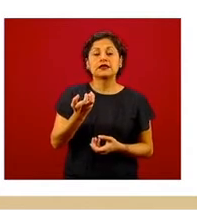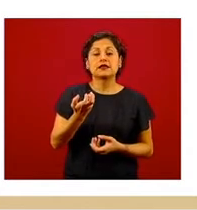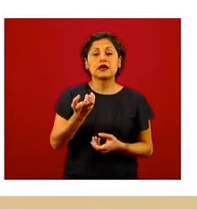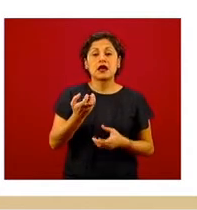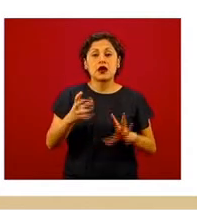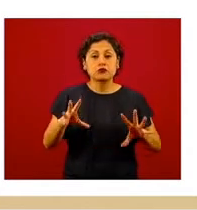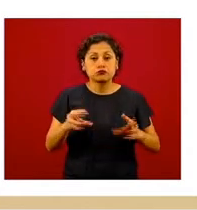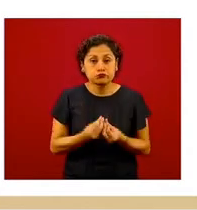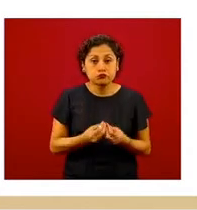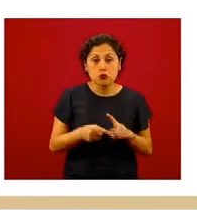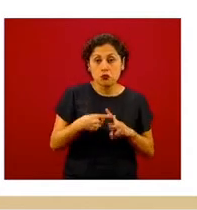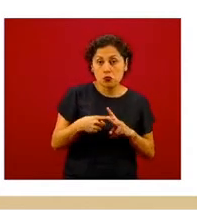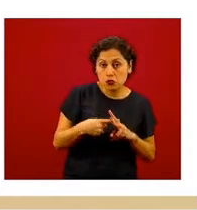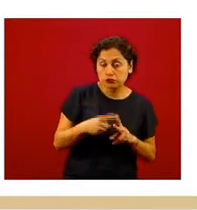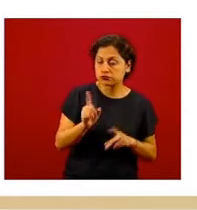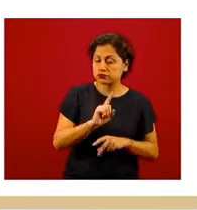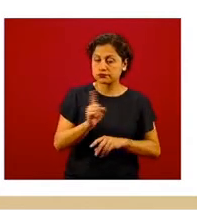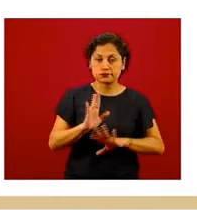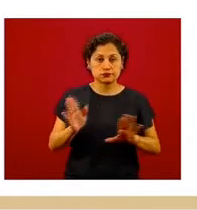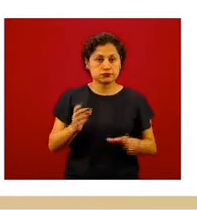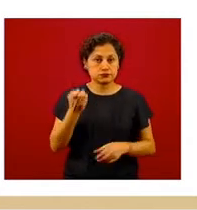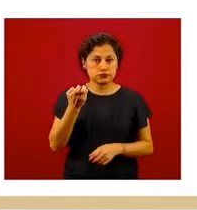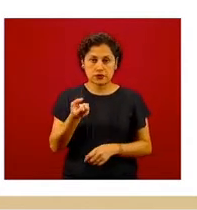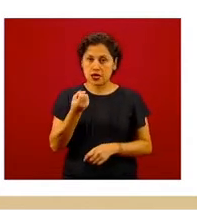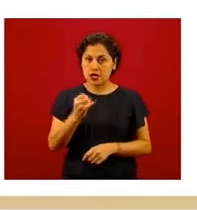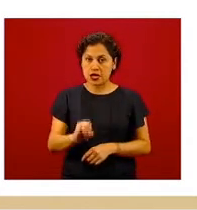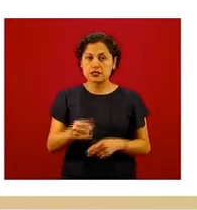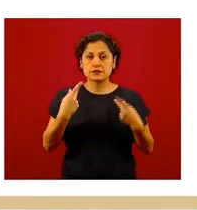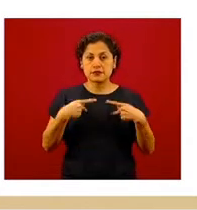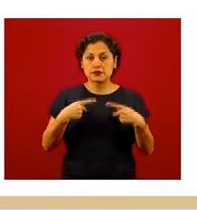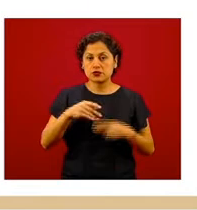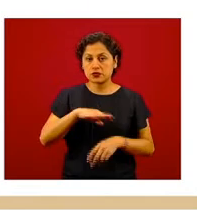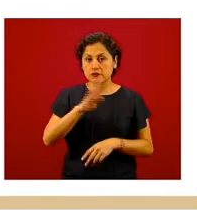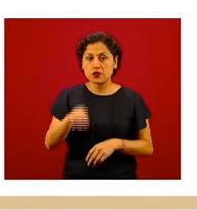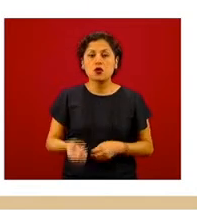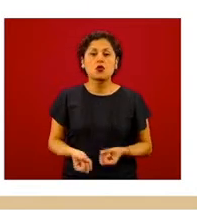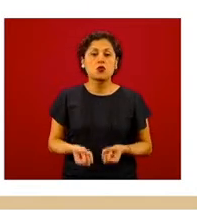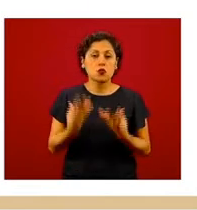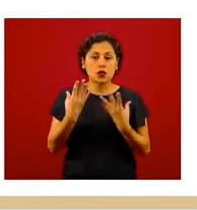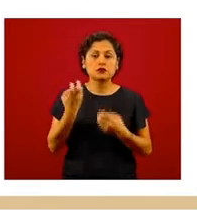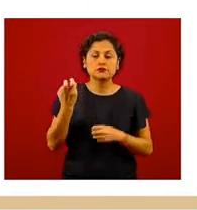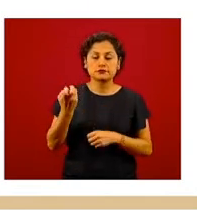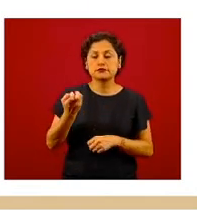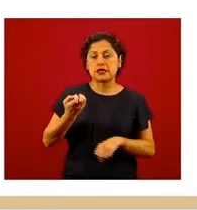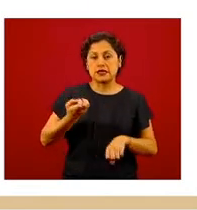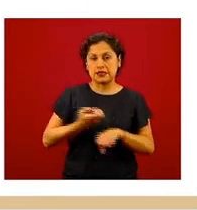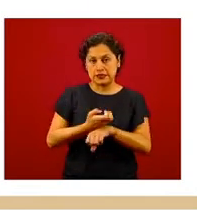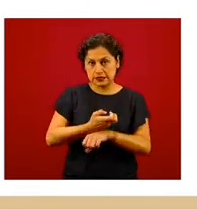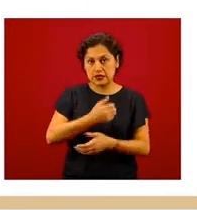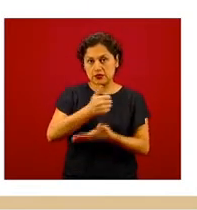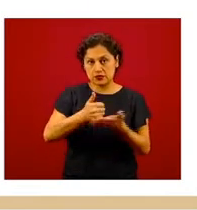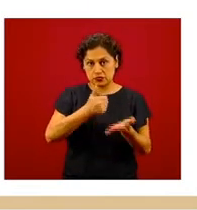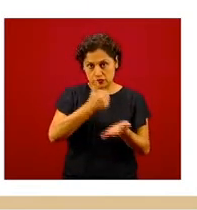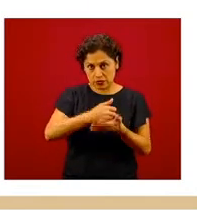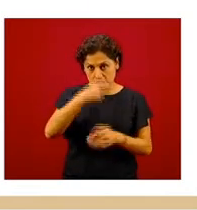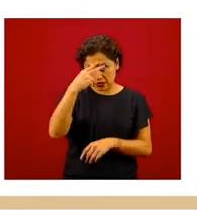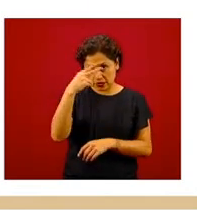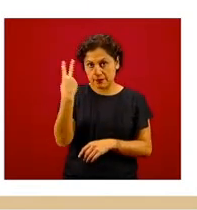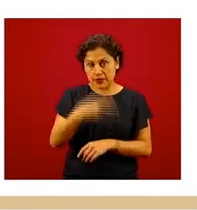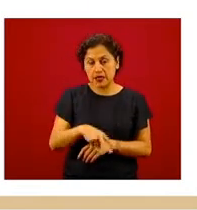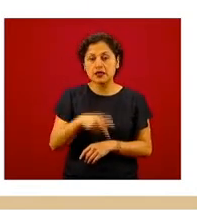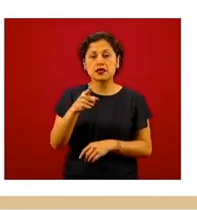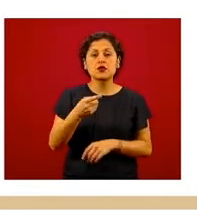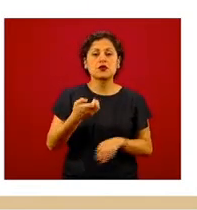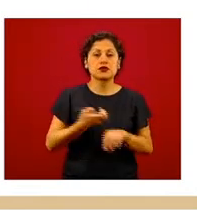a rate. And so this explains how Mexico City and Mexico State have the highest numbers because they have